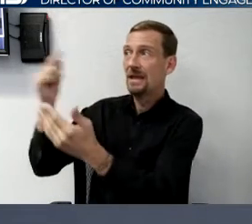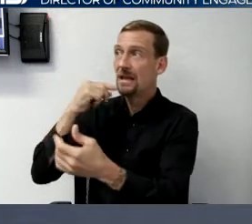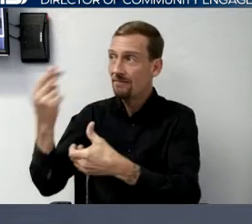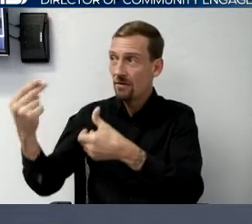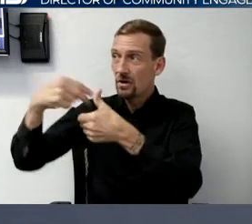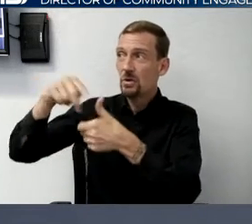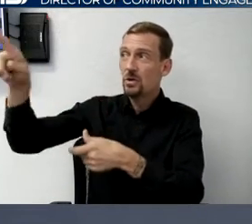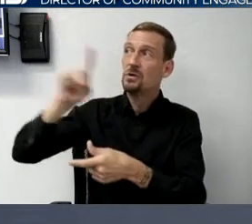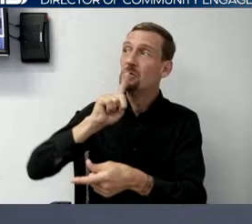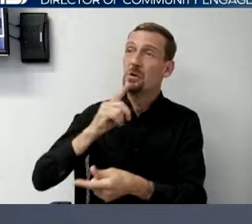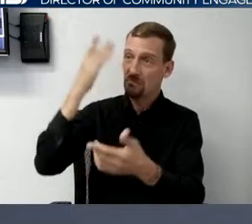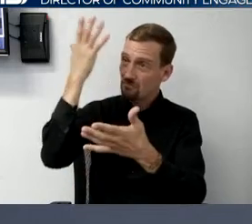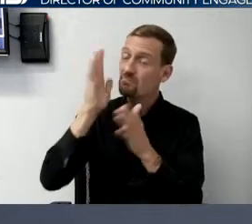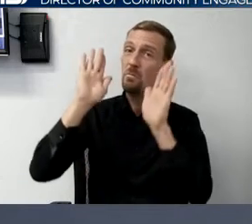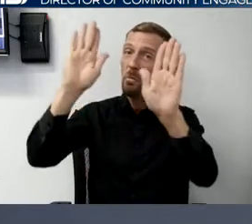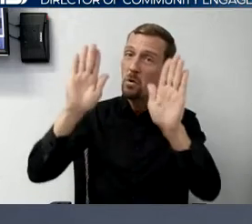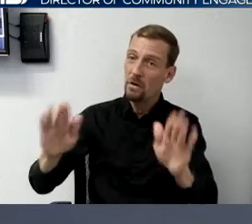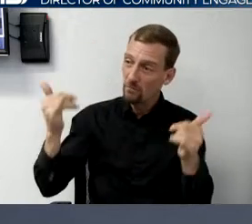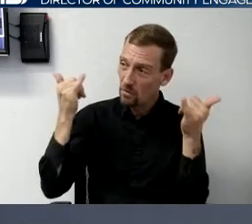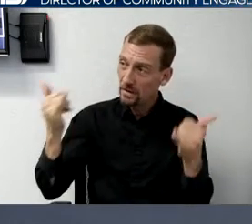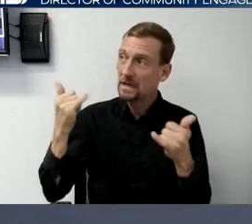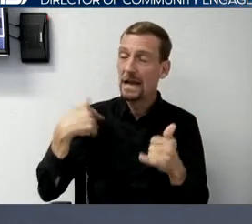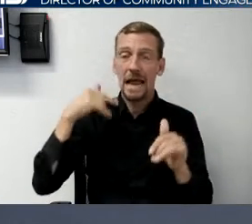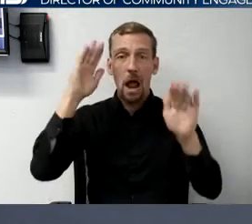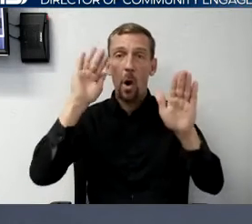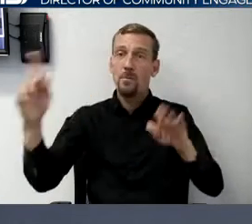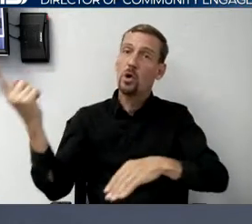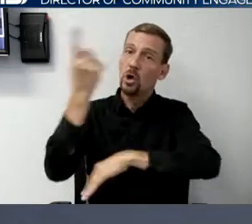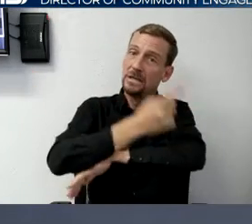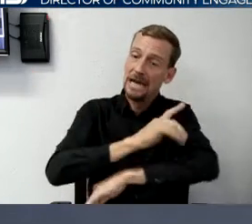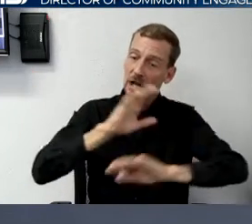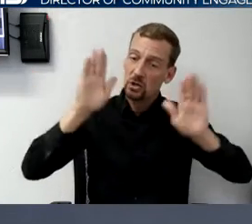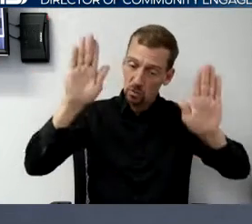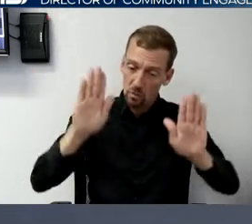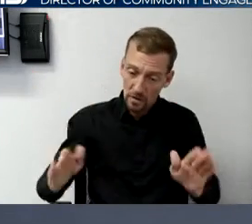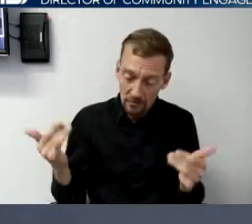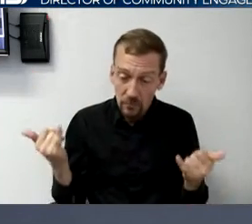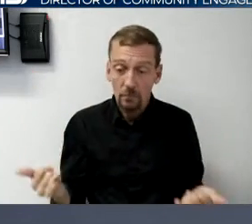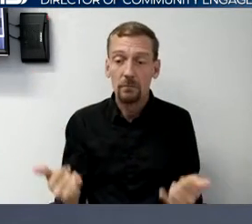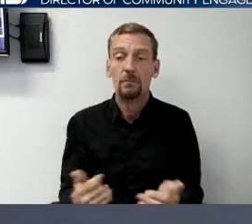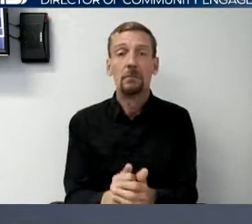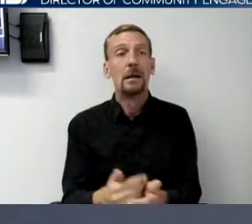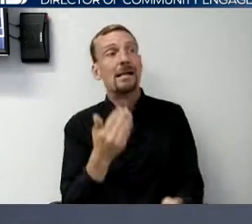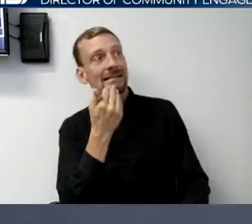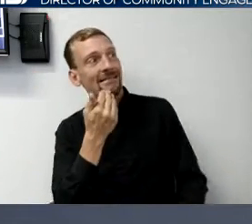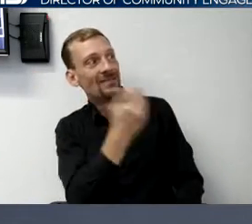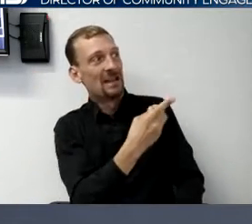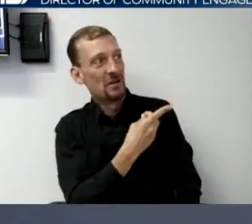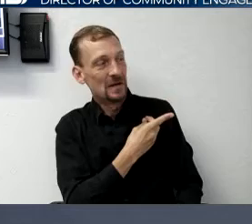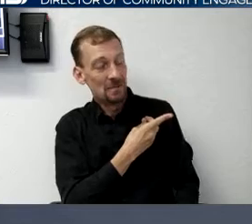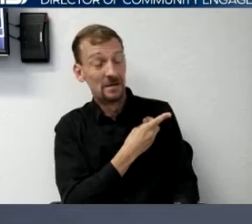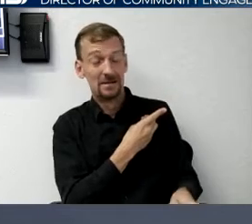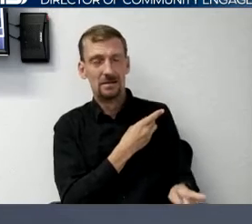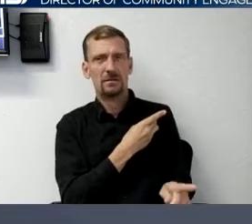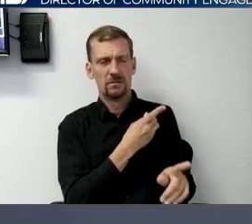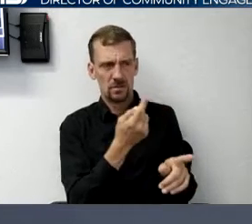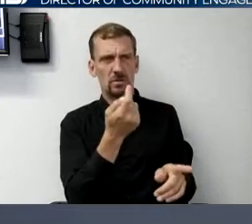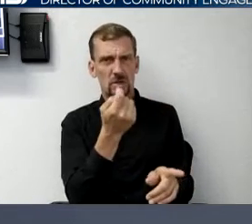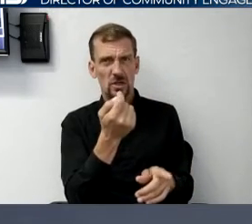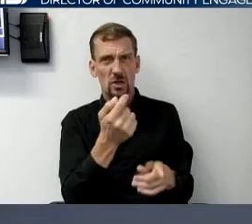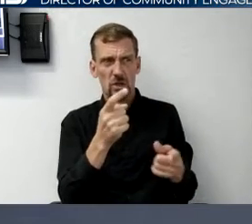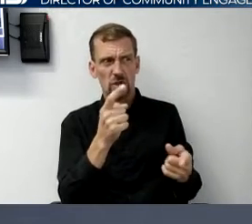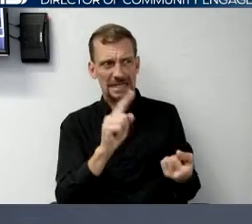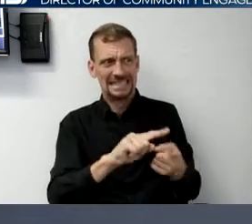good today, and I hope your day is going well so far. All right. Yeah, thank you, Deb. This is a little different. I